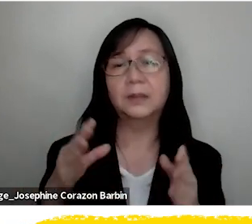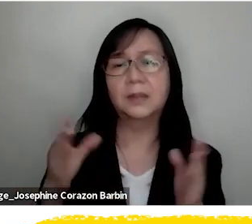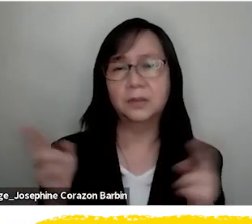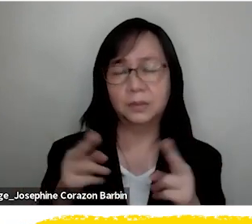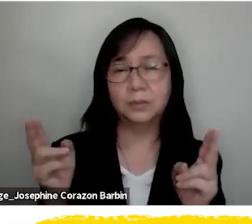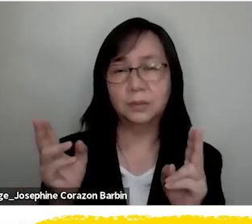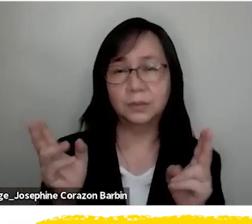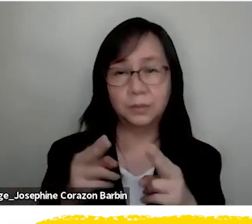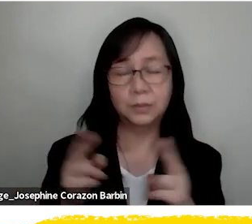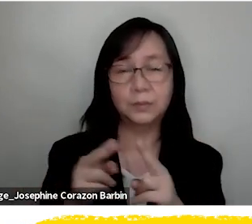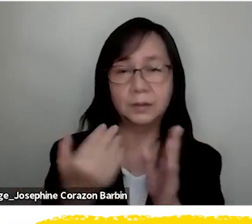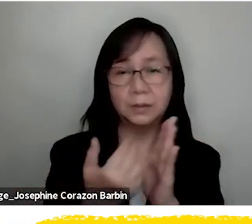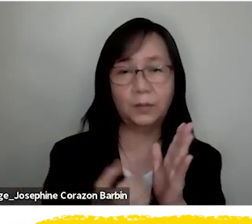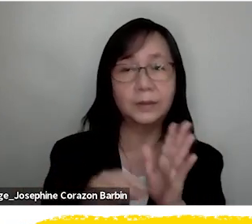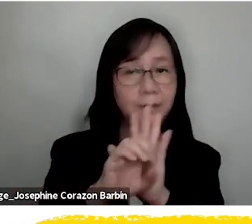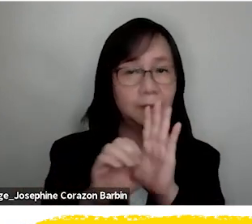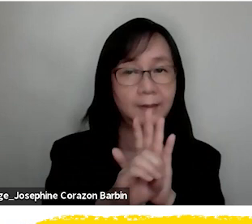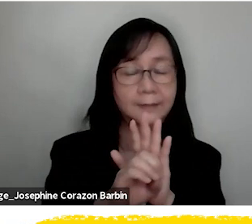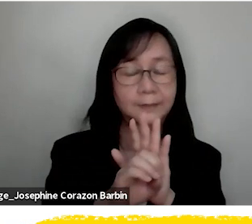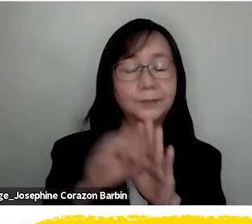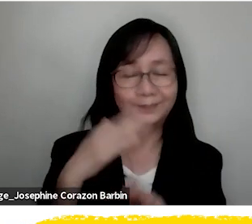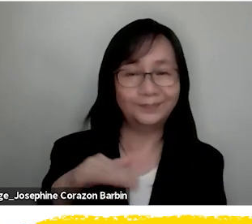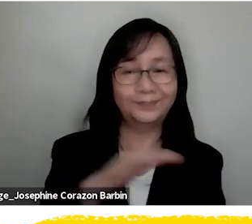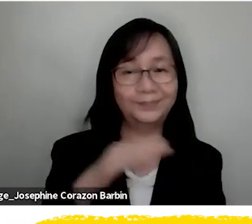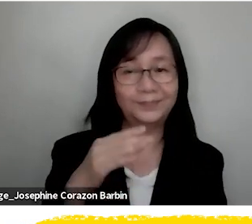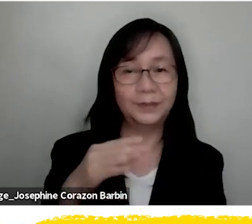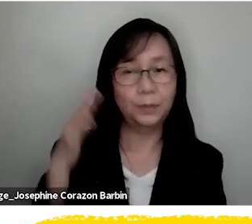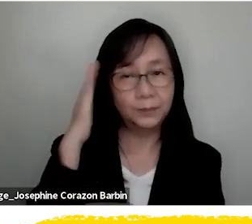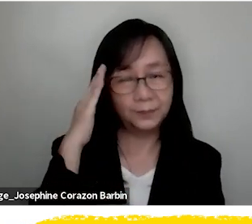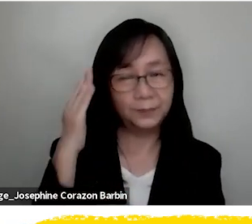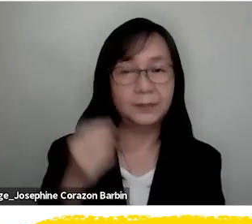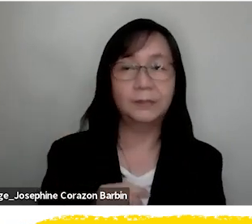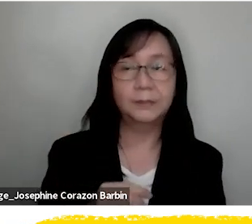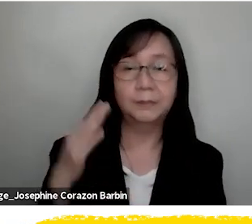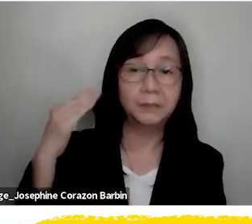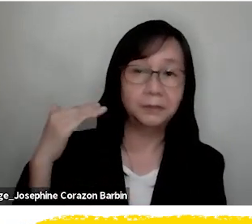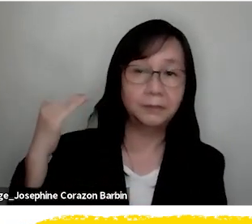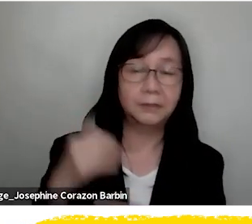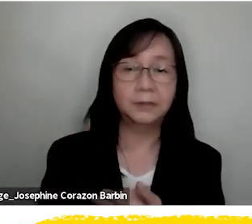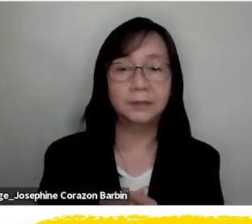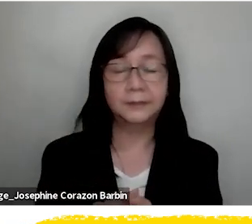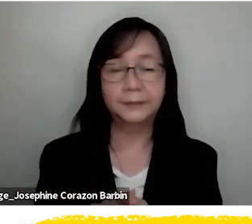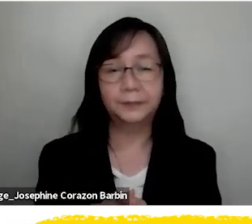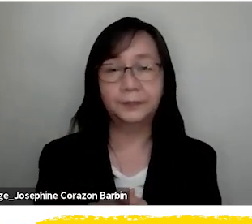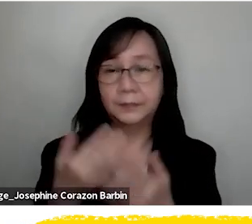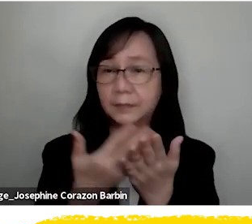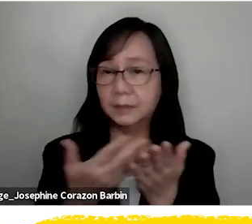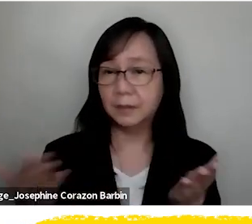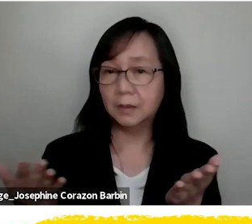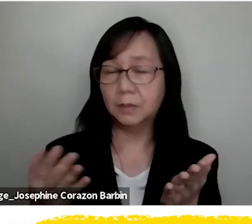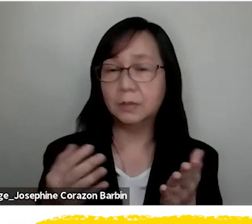that I'm sure we all know, we all came across with. And these are all children